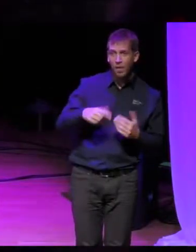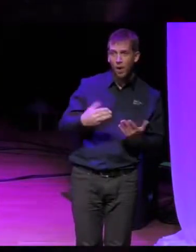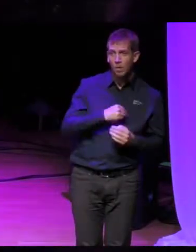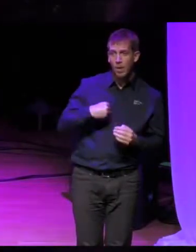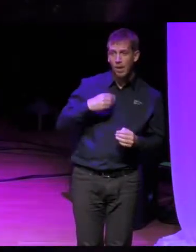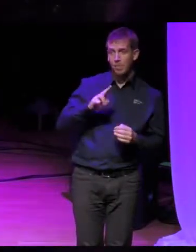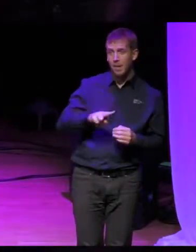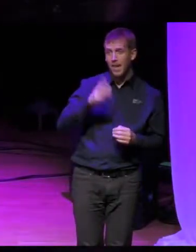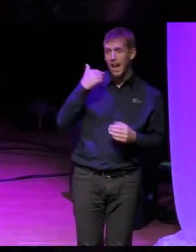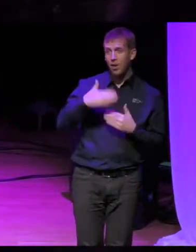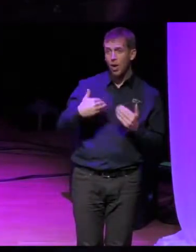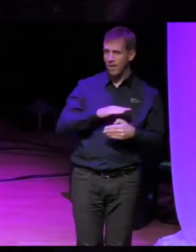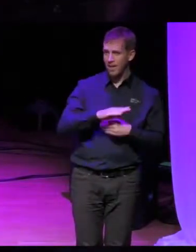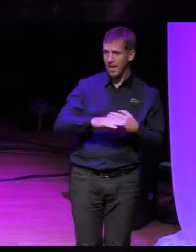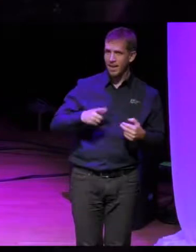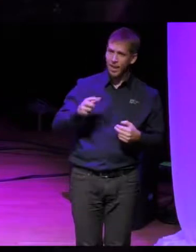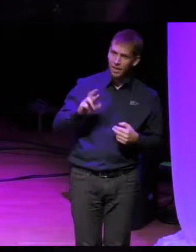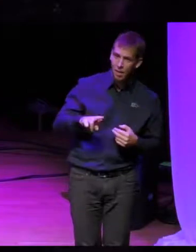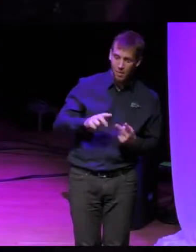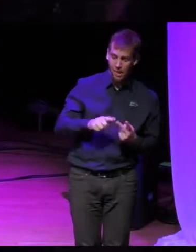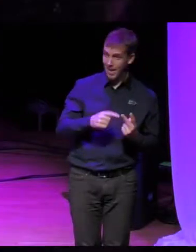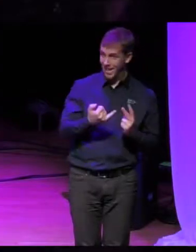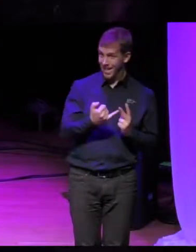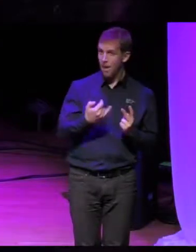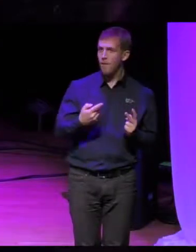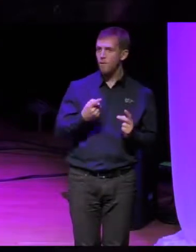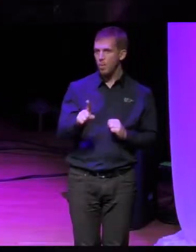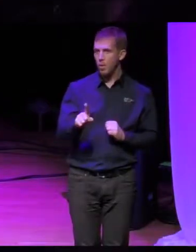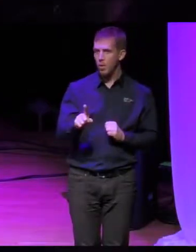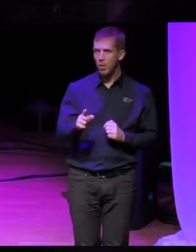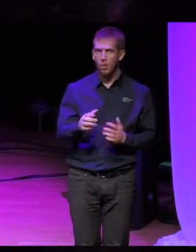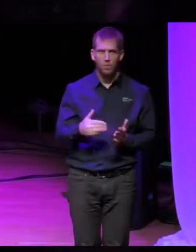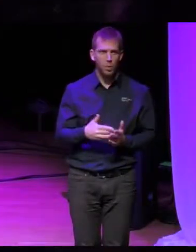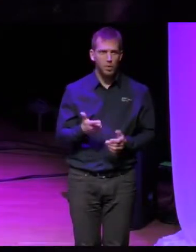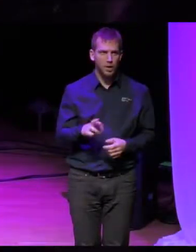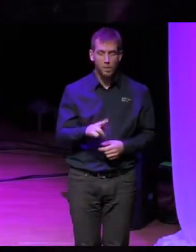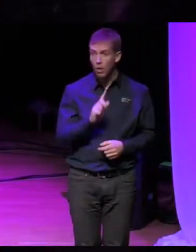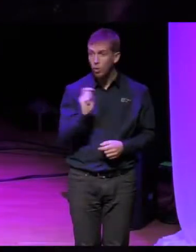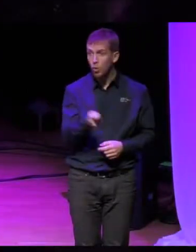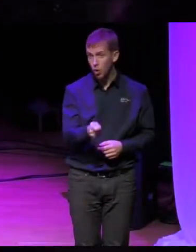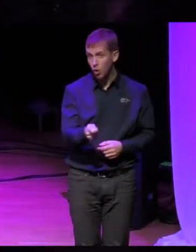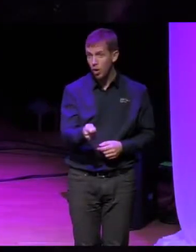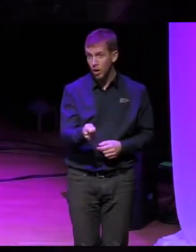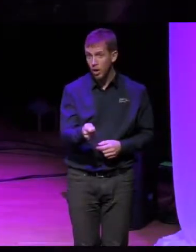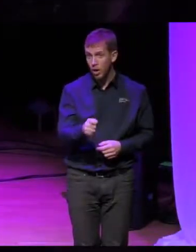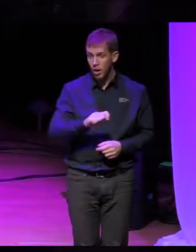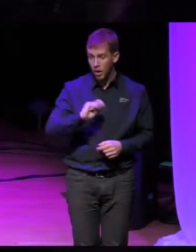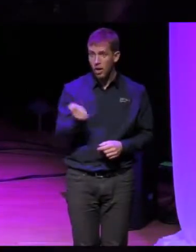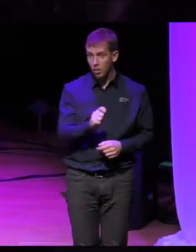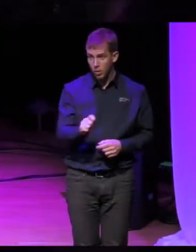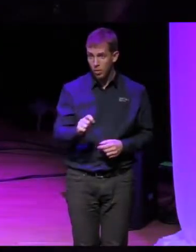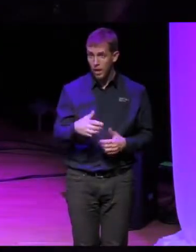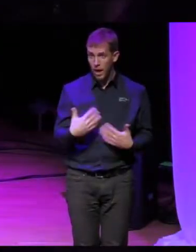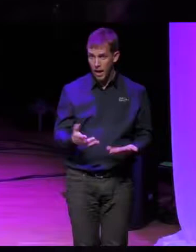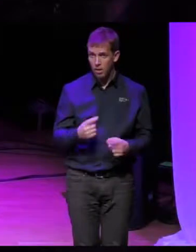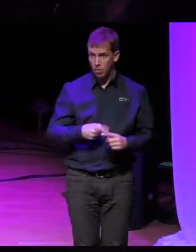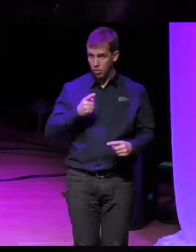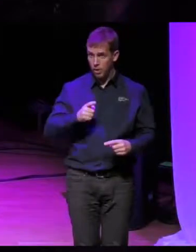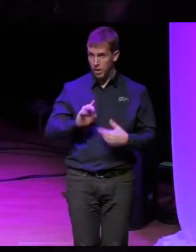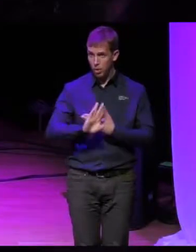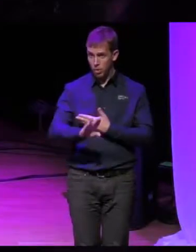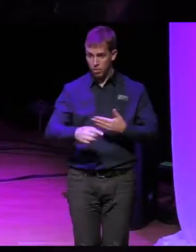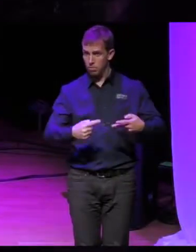example, a prohibition against torture, for example, might sound in a substantive due process